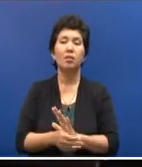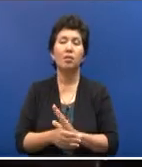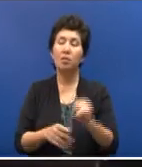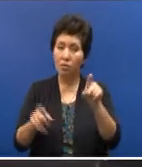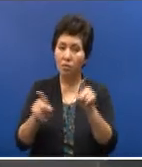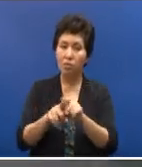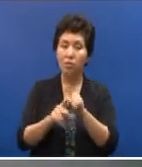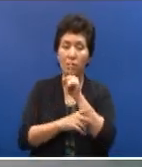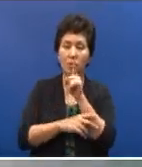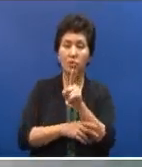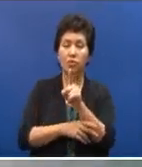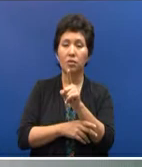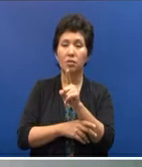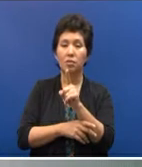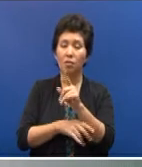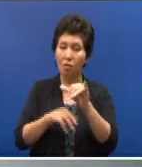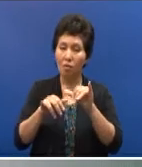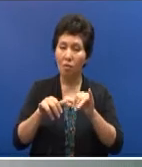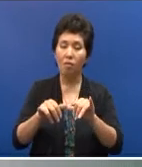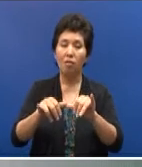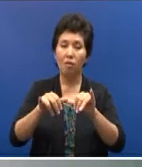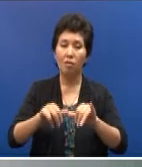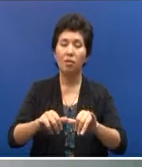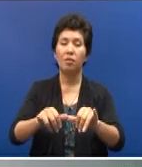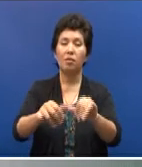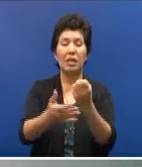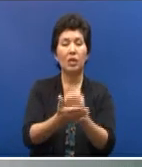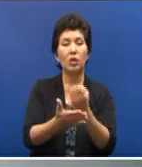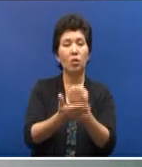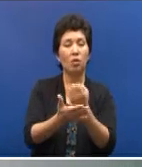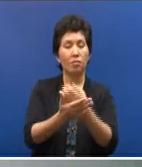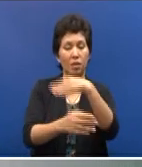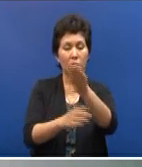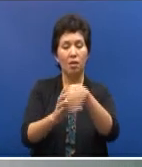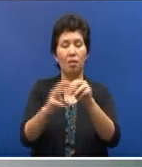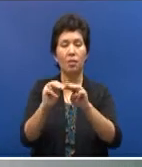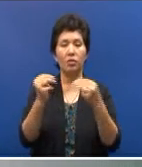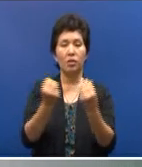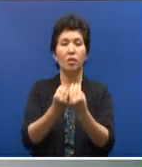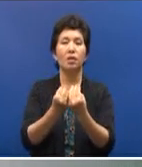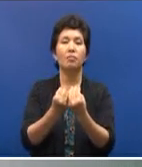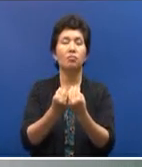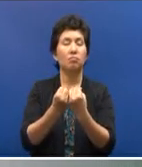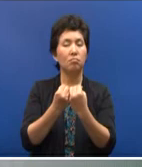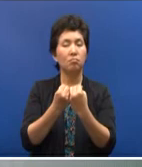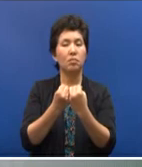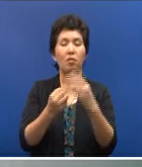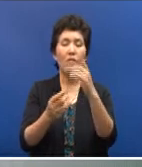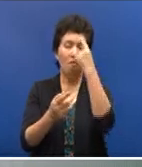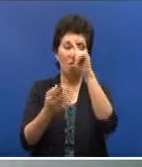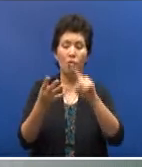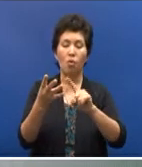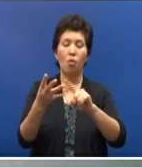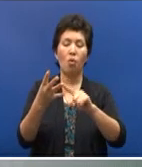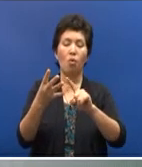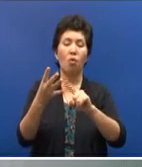They also ensure the smooth running of the economy in society. For Sudra,